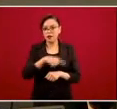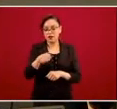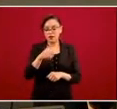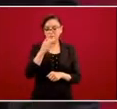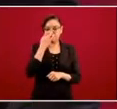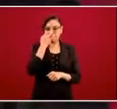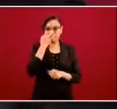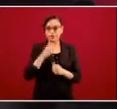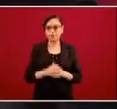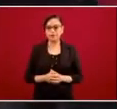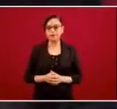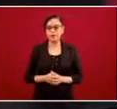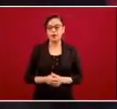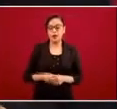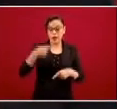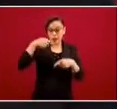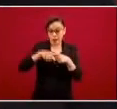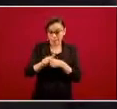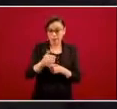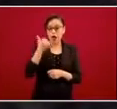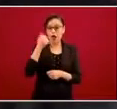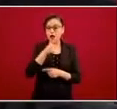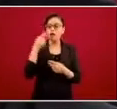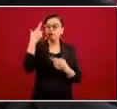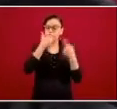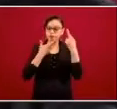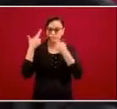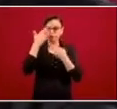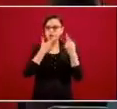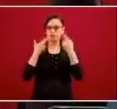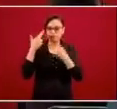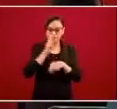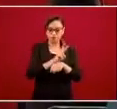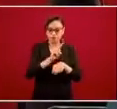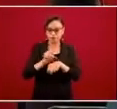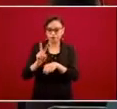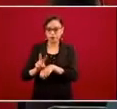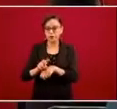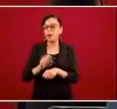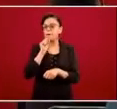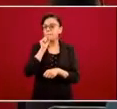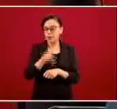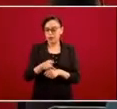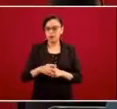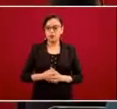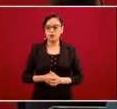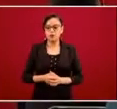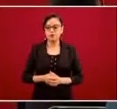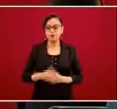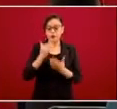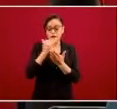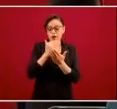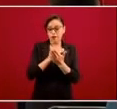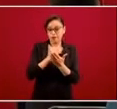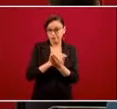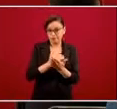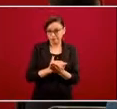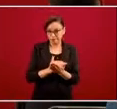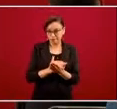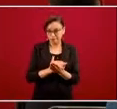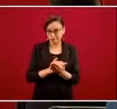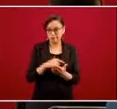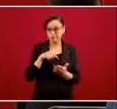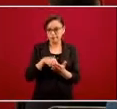with the patient's relative. They will inform the result of this very complex and specialized decision-making